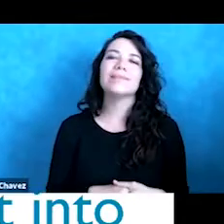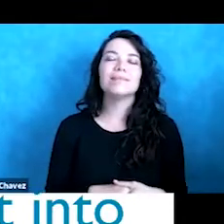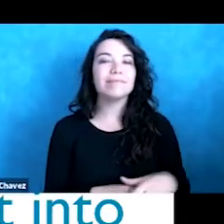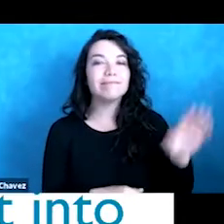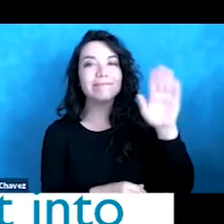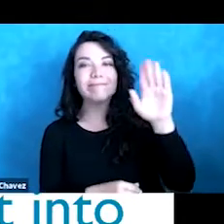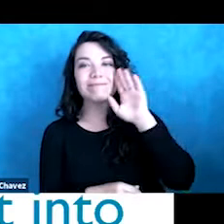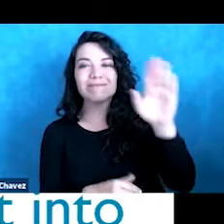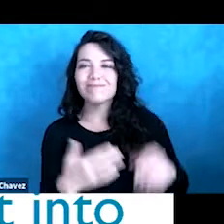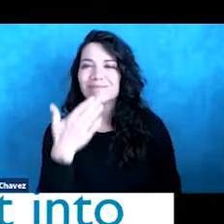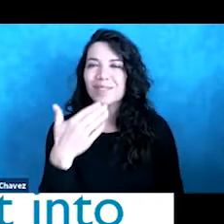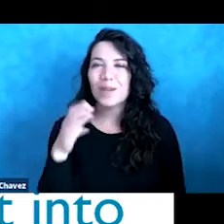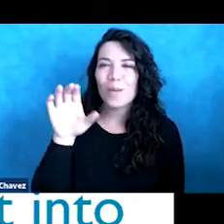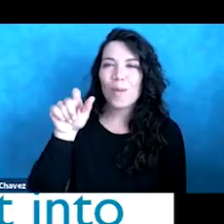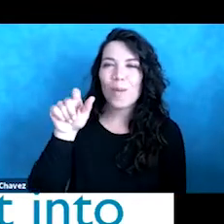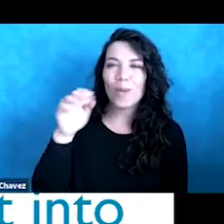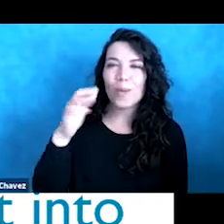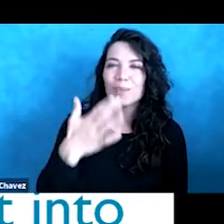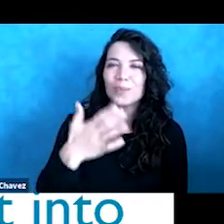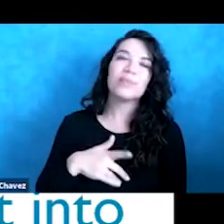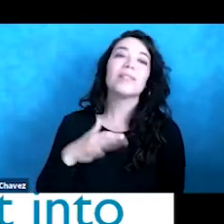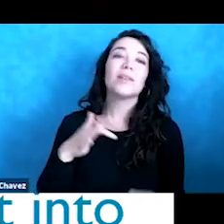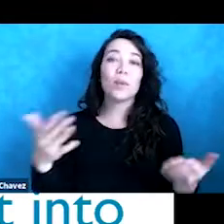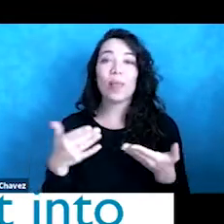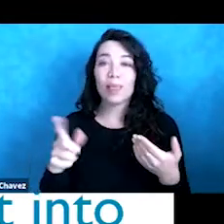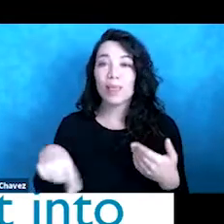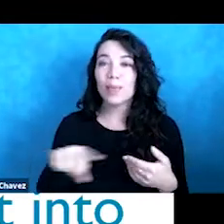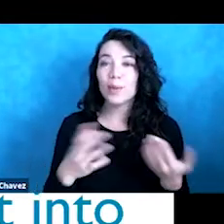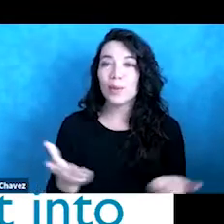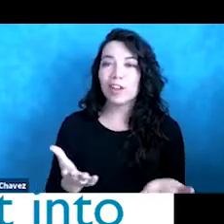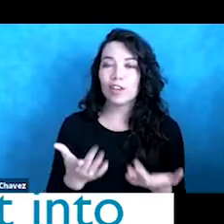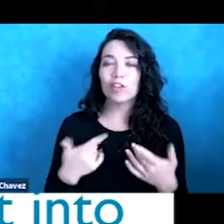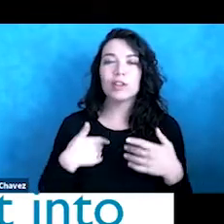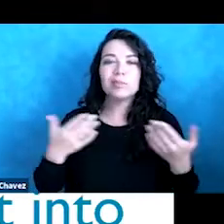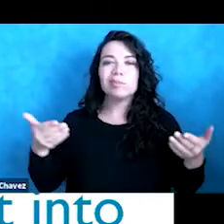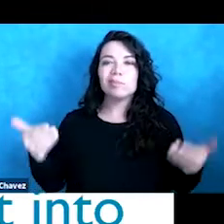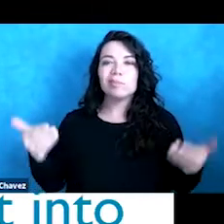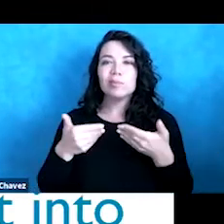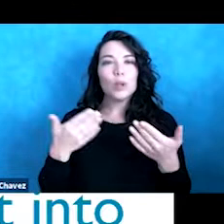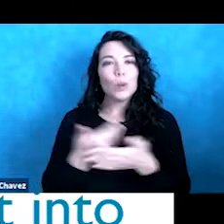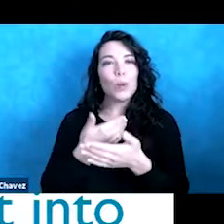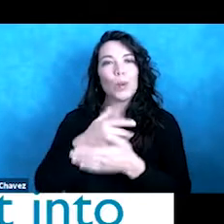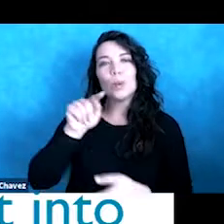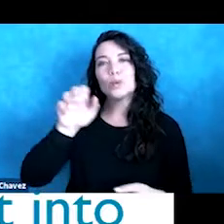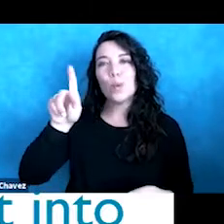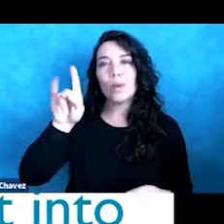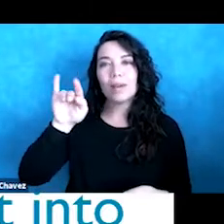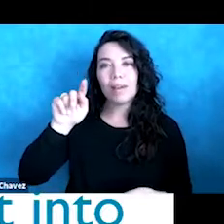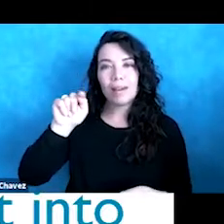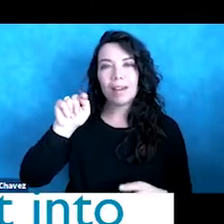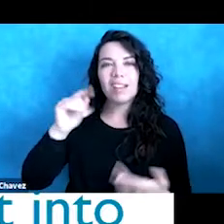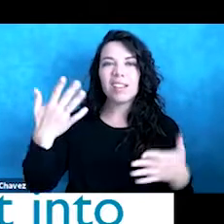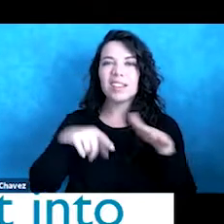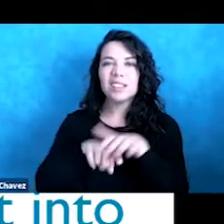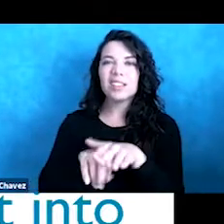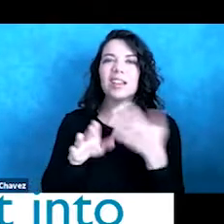Thanks, Cole. Welcome everyone to the webinar introducing the new toolkit, integrating mental health and psychosocial support